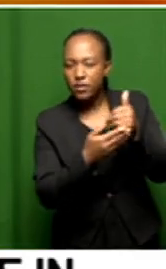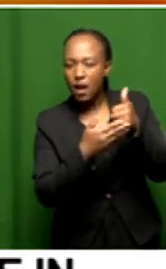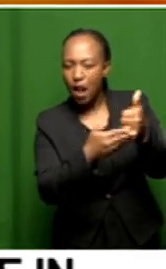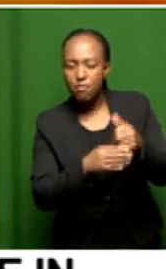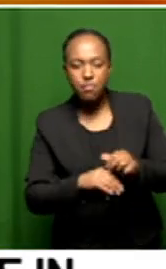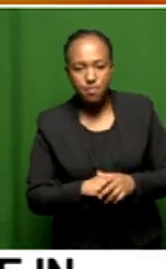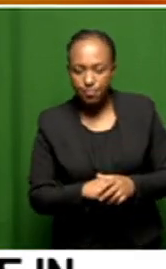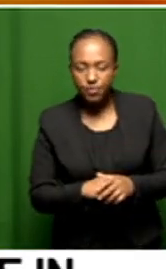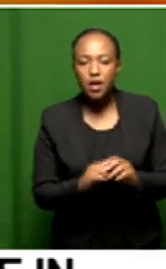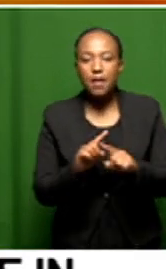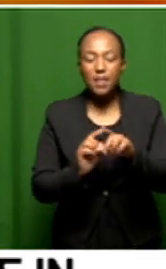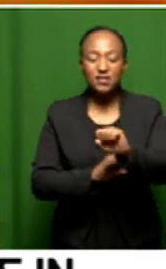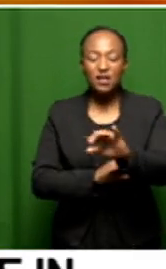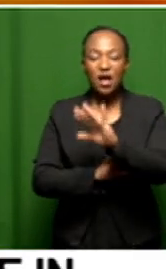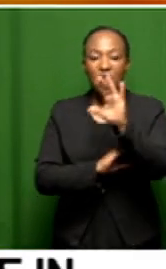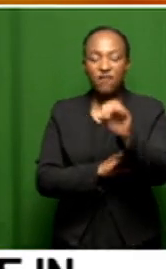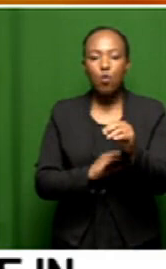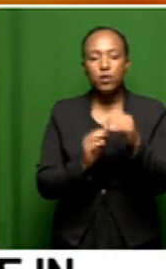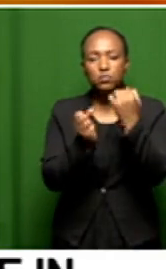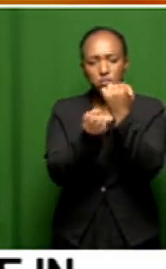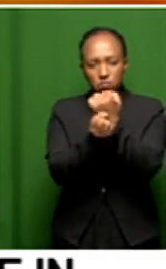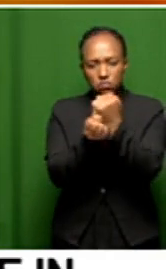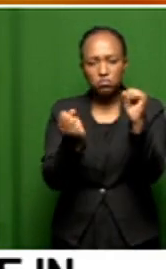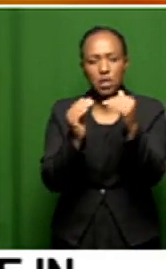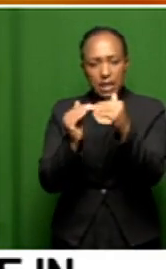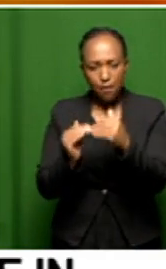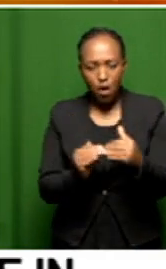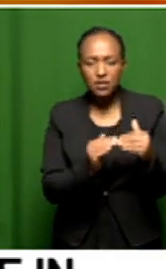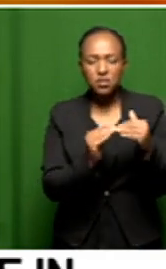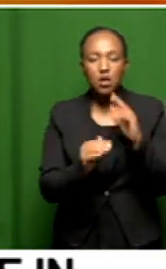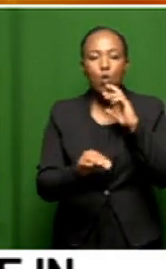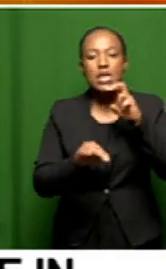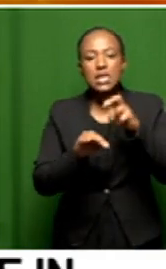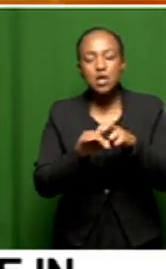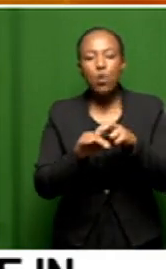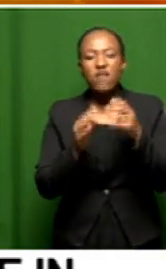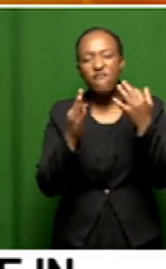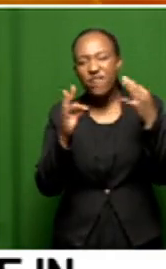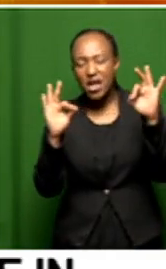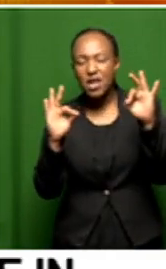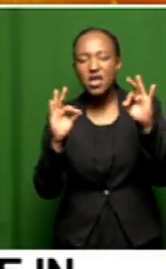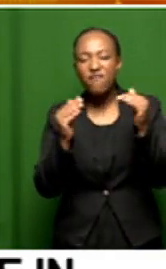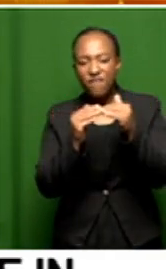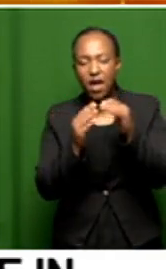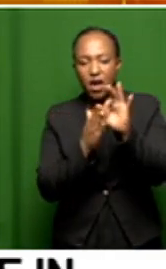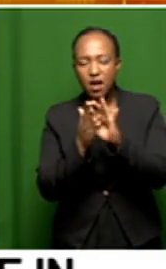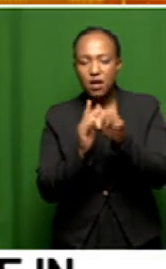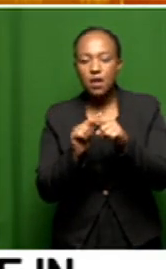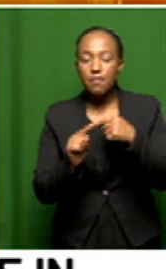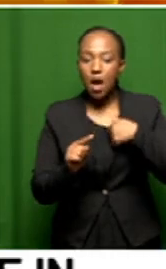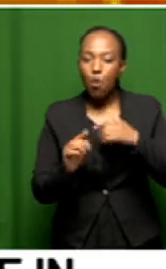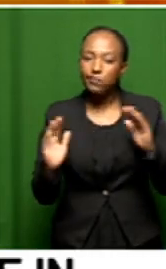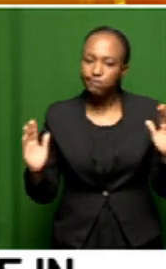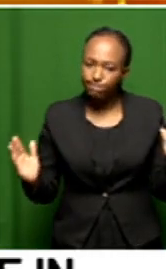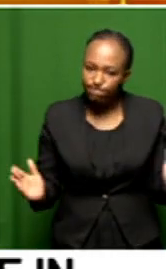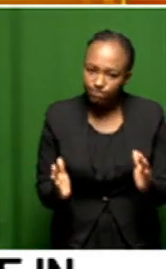in South Africa, we live like in a democratic country where we require free, fair elections through a ballot. So I would like to encourage young people to